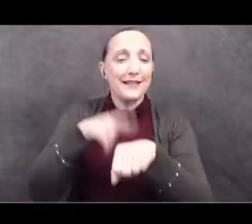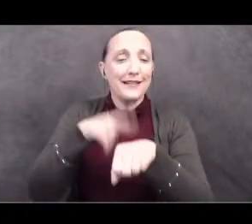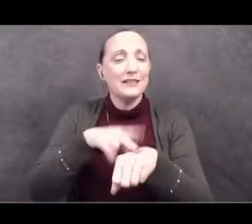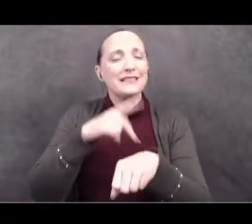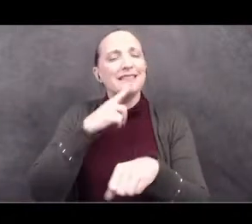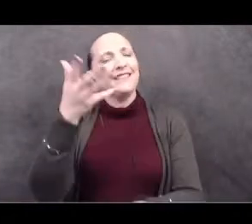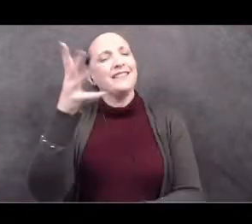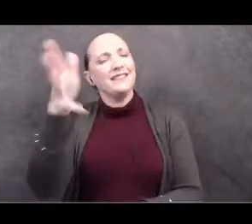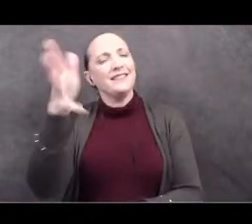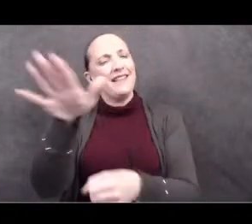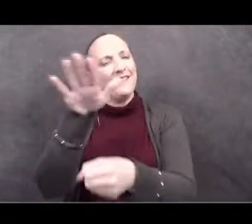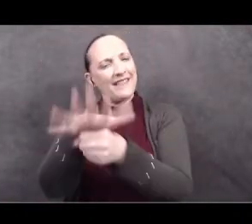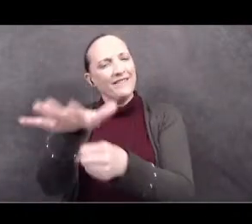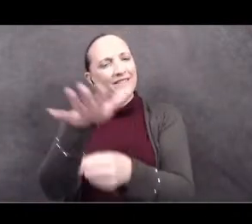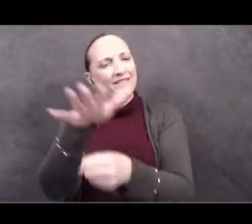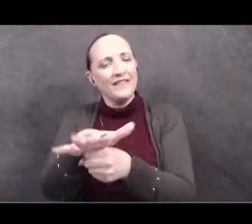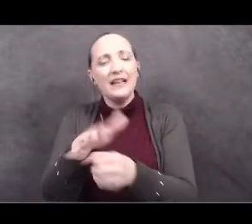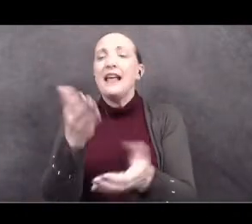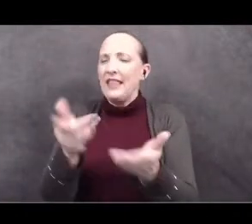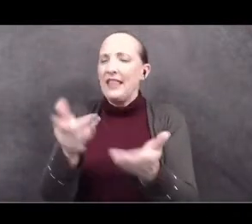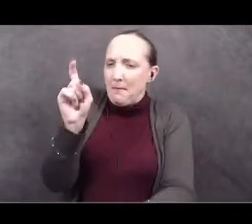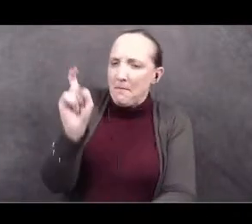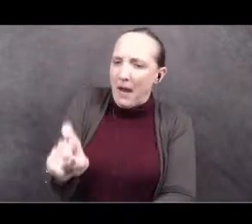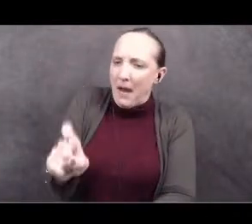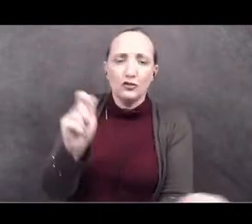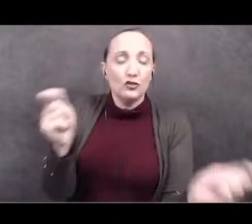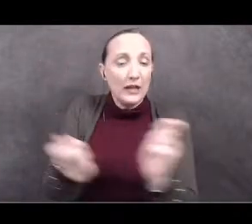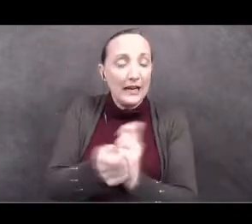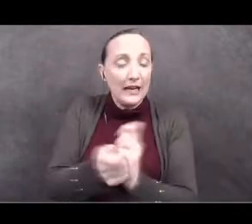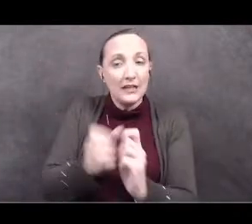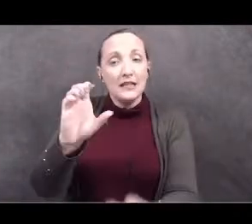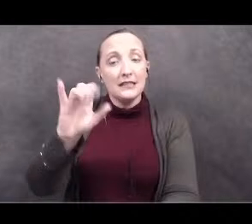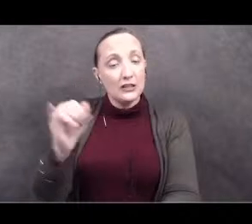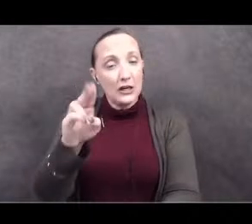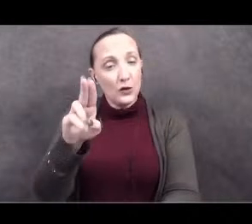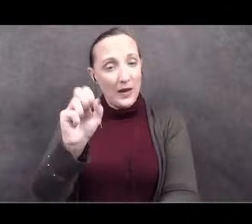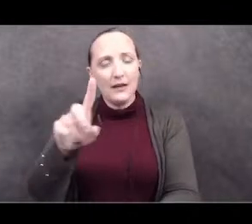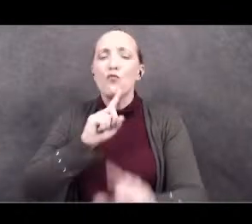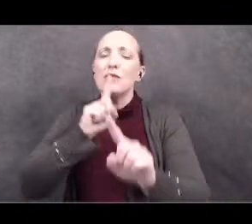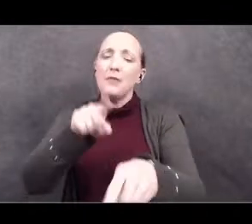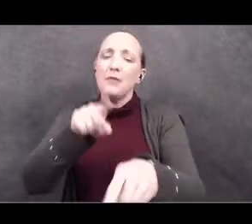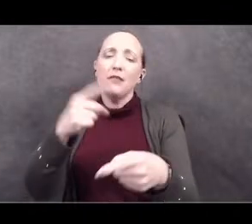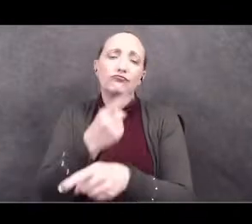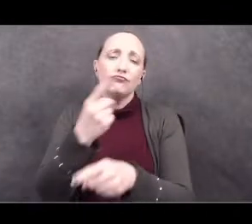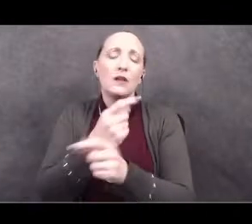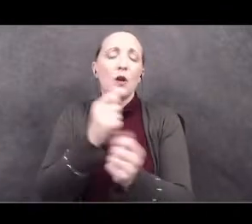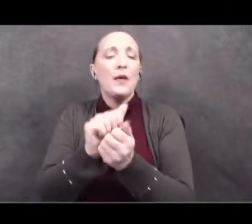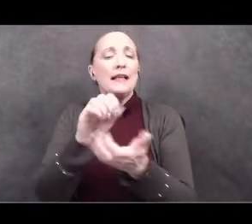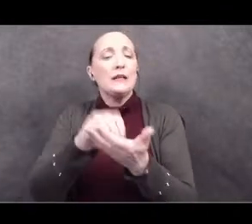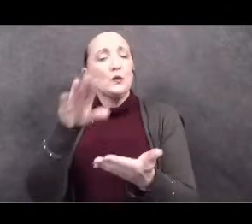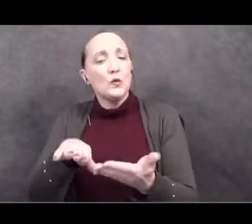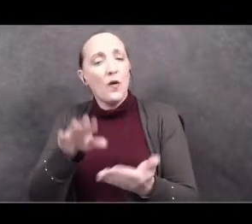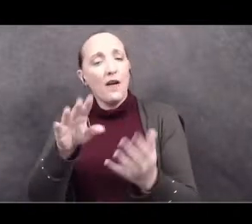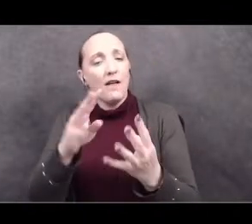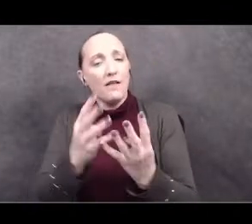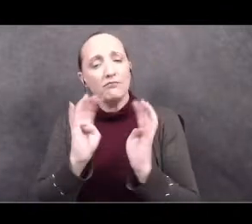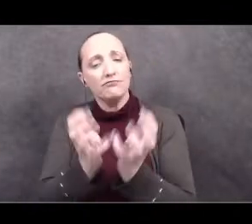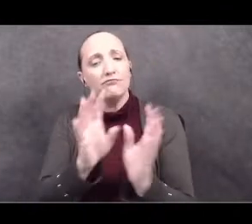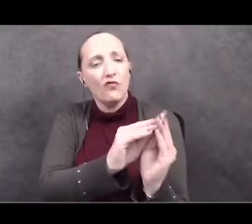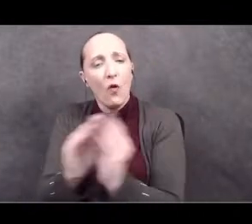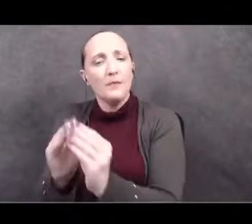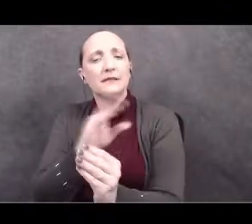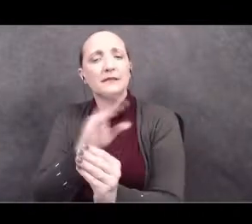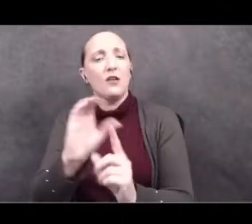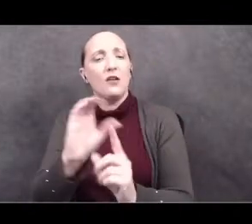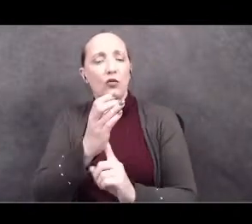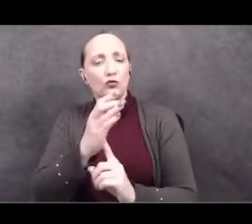things must change cjusd reacted appropriately with student forums and staff Explorations in cultural proficiency as an